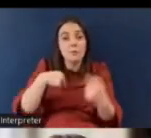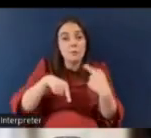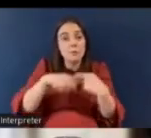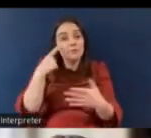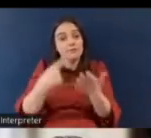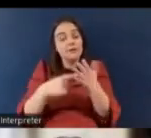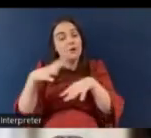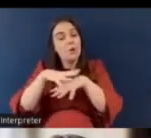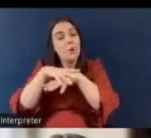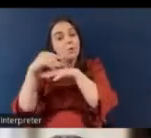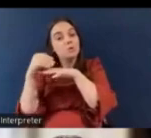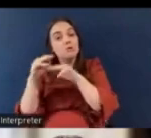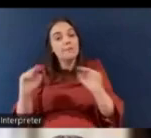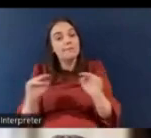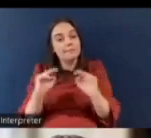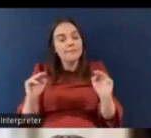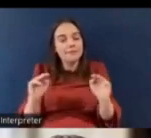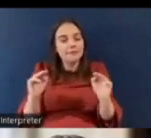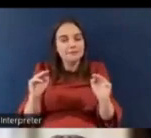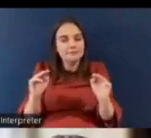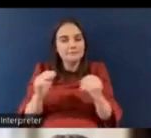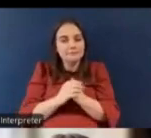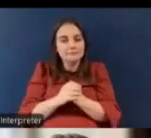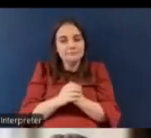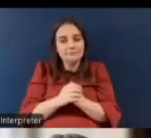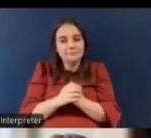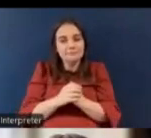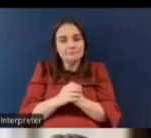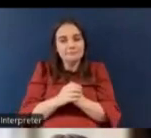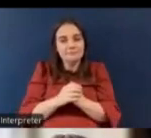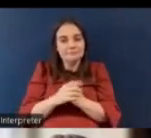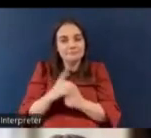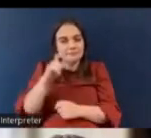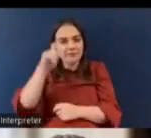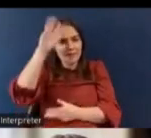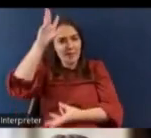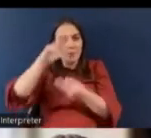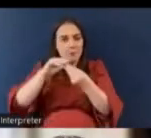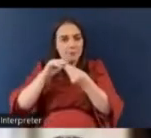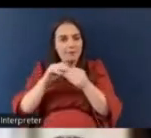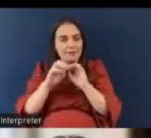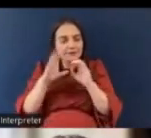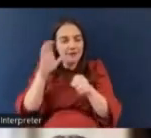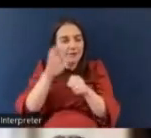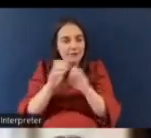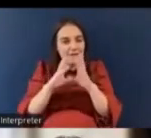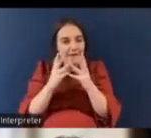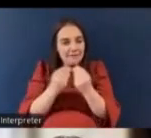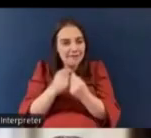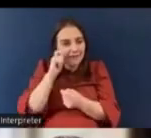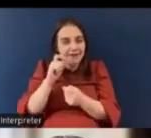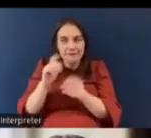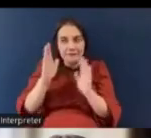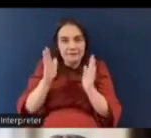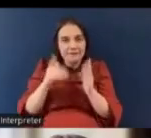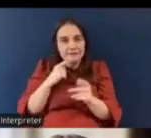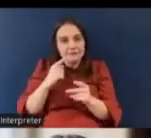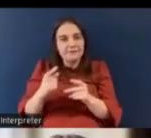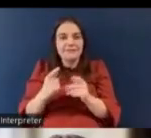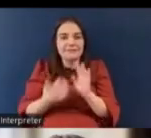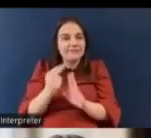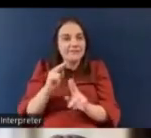older people. And yeah, I suppose, yeah. So I'm not sure if I covered everything there that we were chatting about,